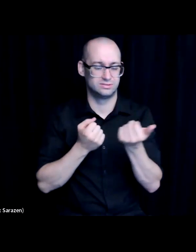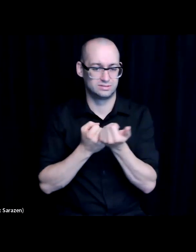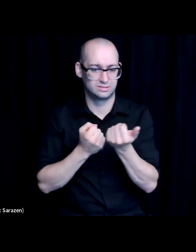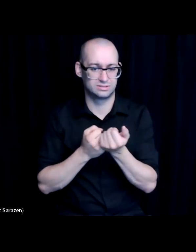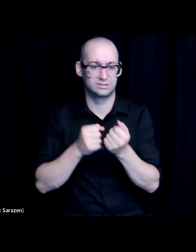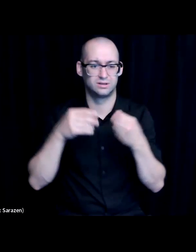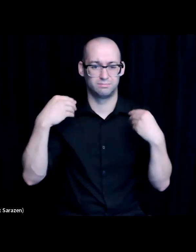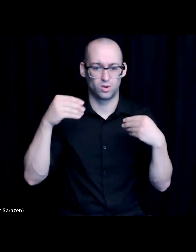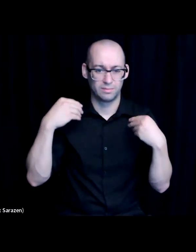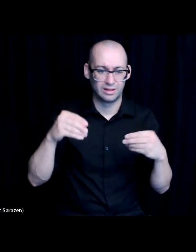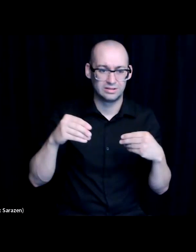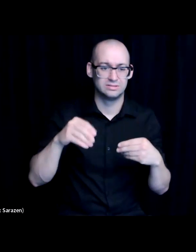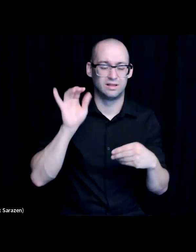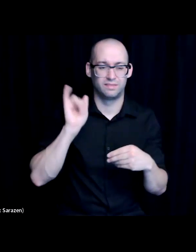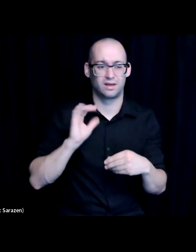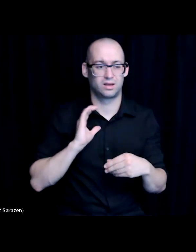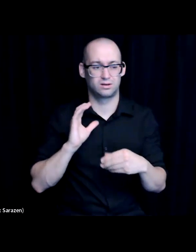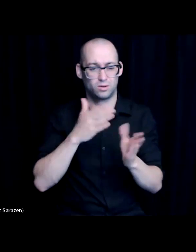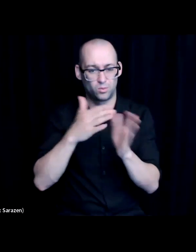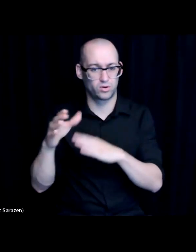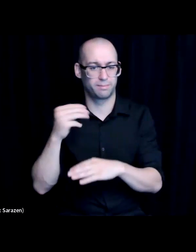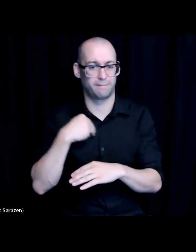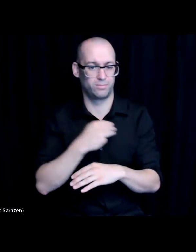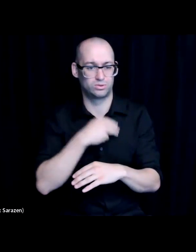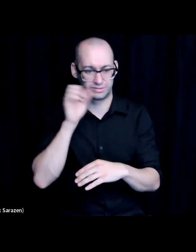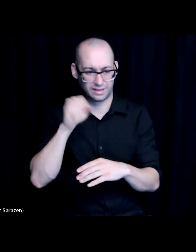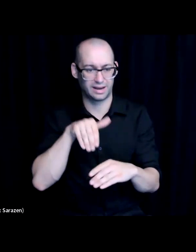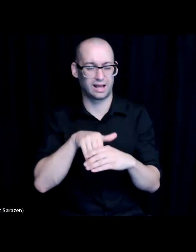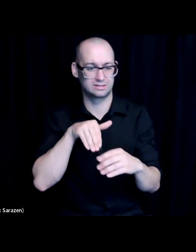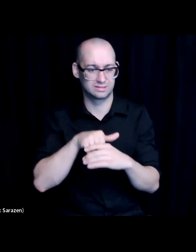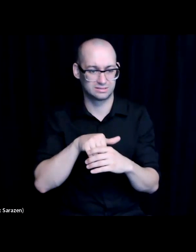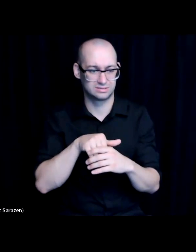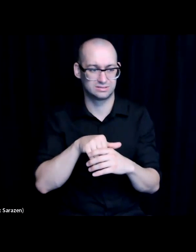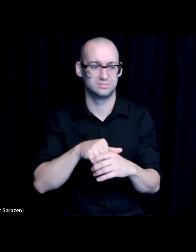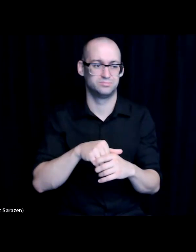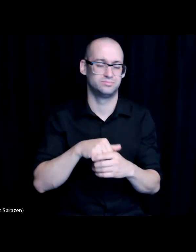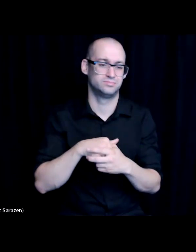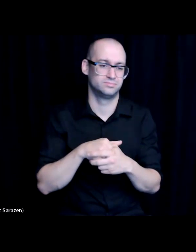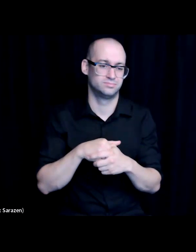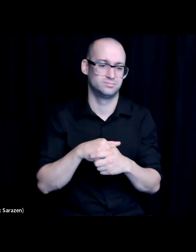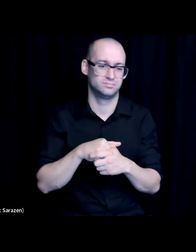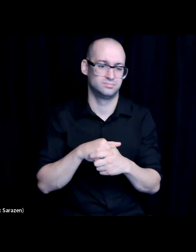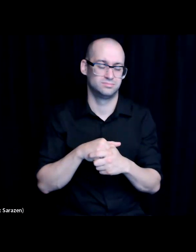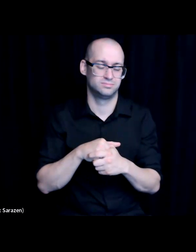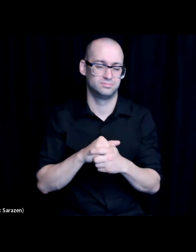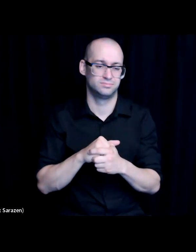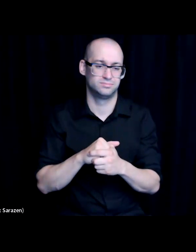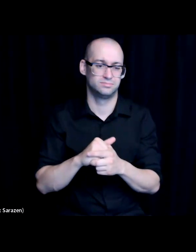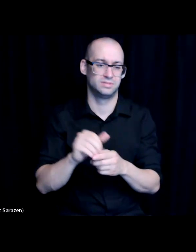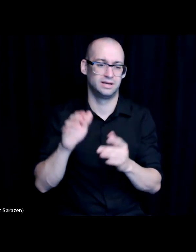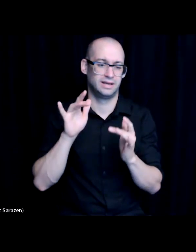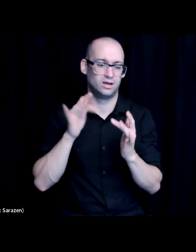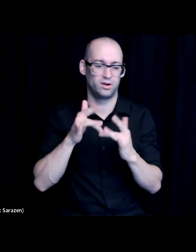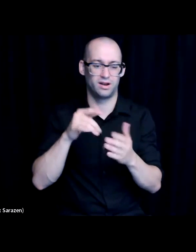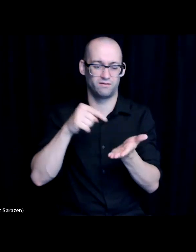community-based organizations or community members can access to find support and services around digital literacy devices, internet